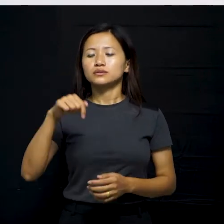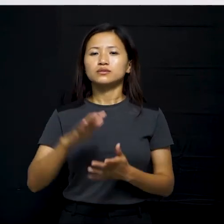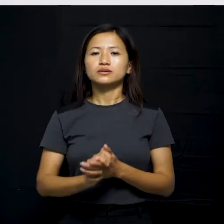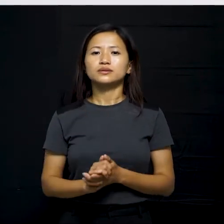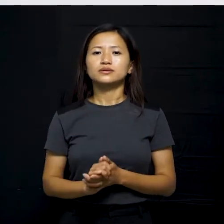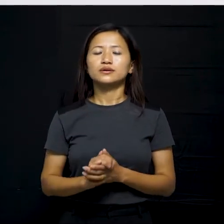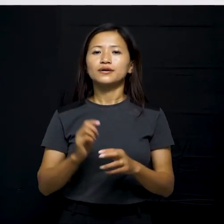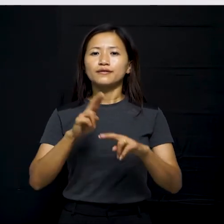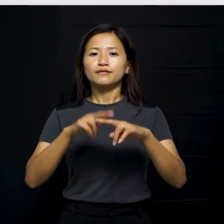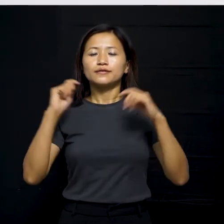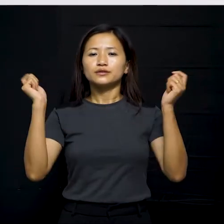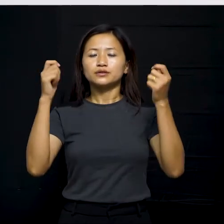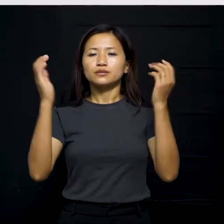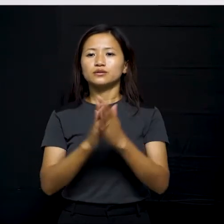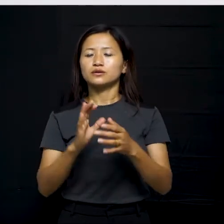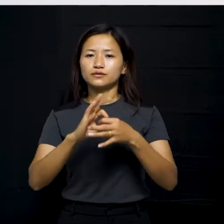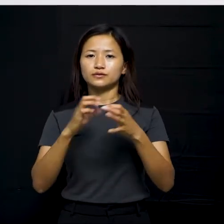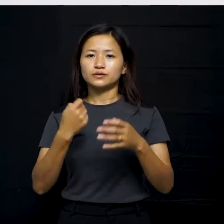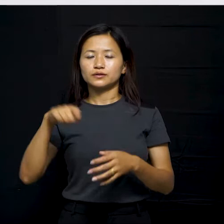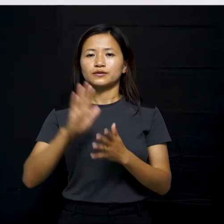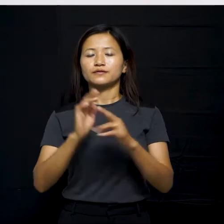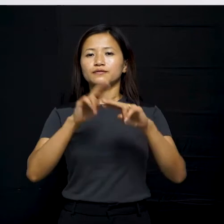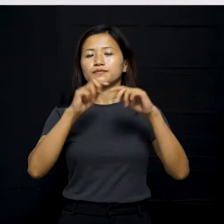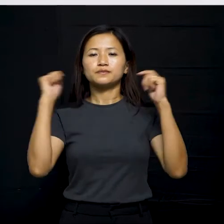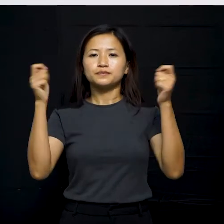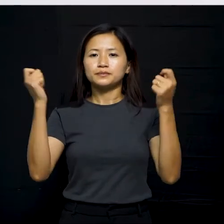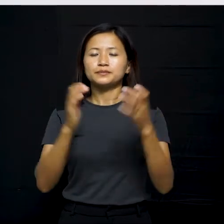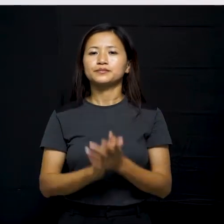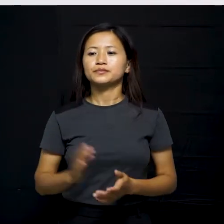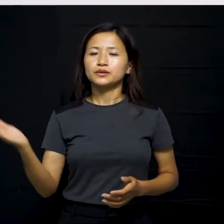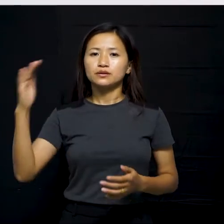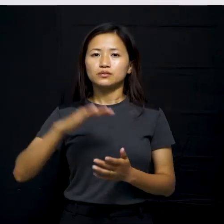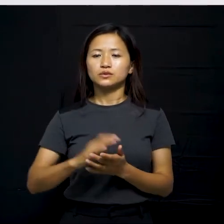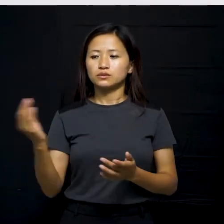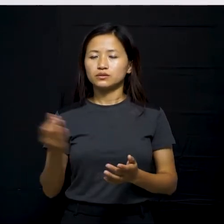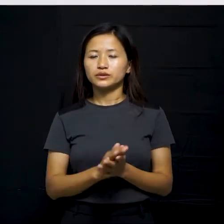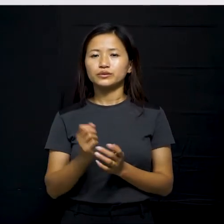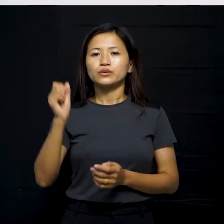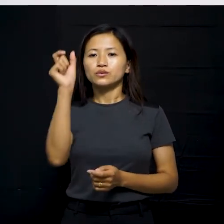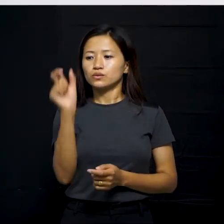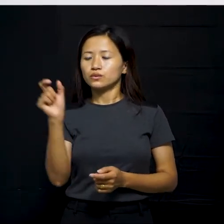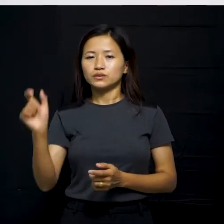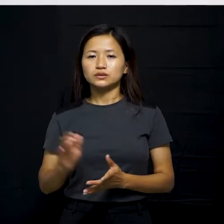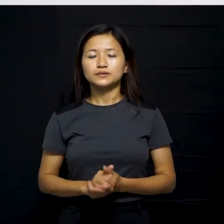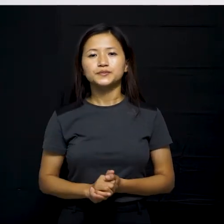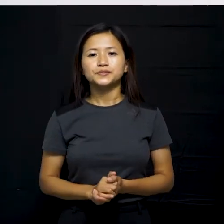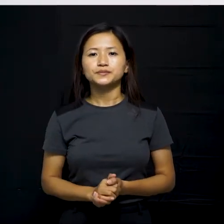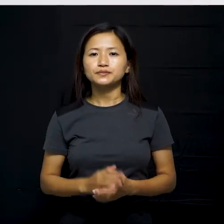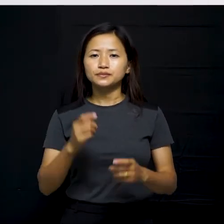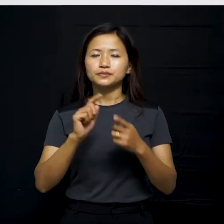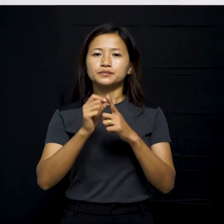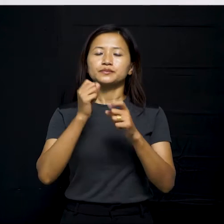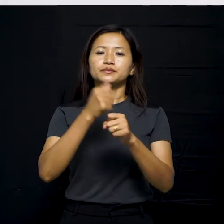the Festival of the Festivals. Alright, so now let's come to the new words. For that new words, I want you to turn to